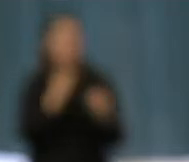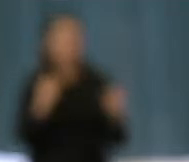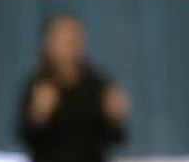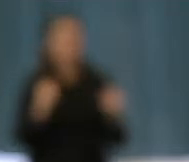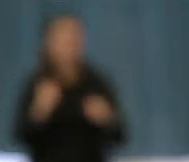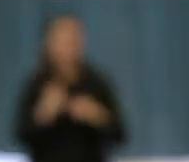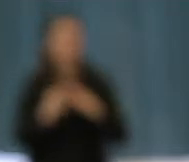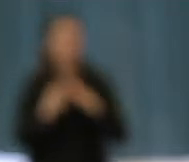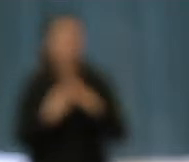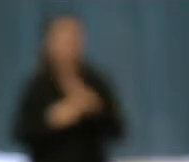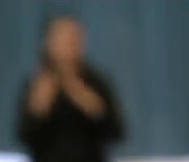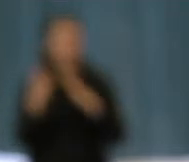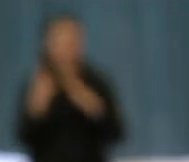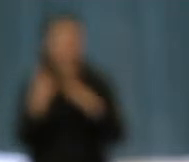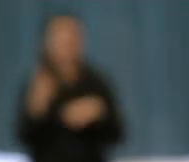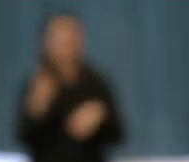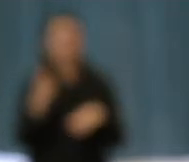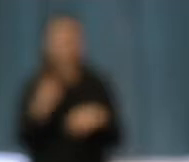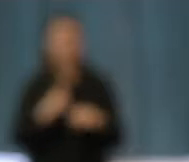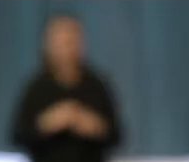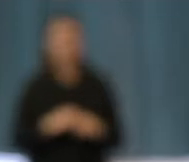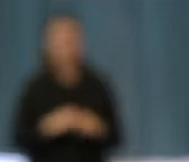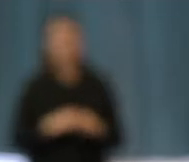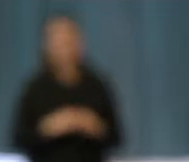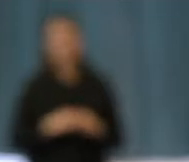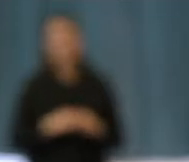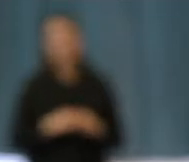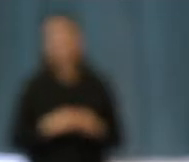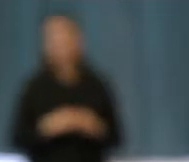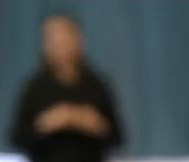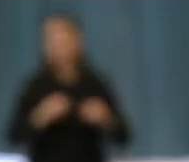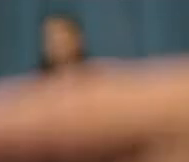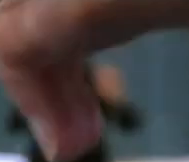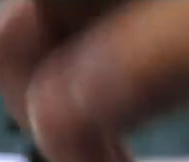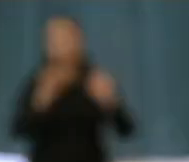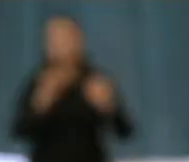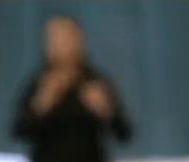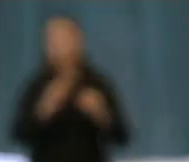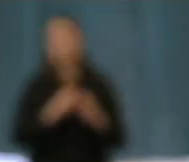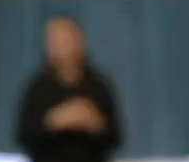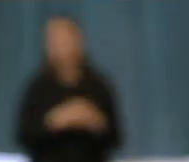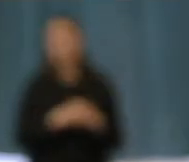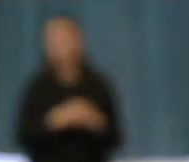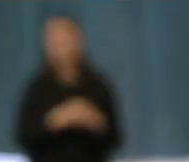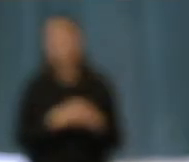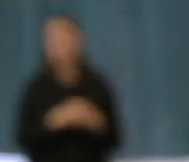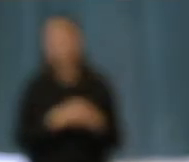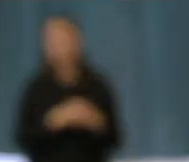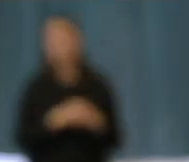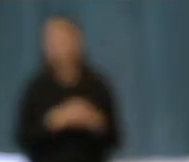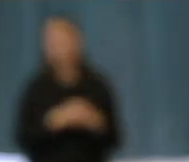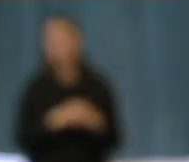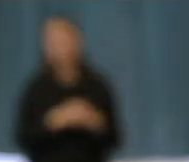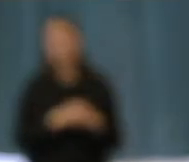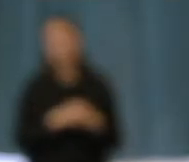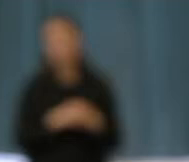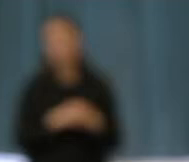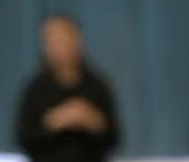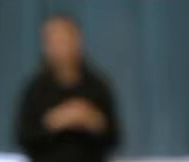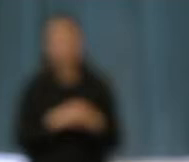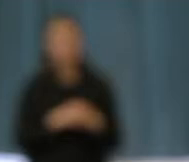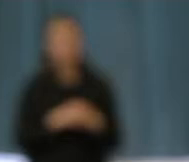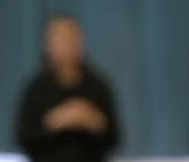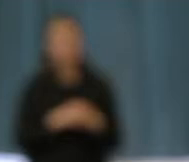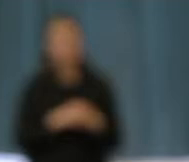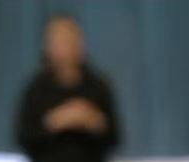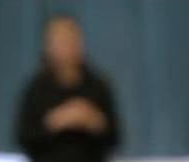time. We are getting to as many people as we possibly can. I totally understand the frustration. I can assure